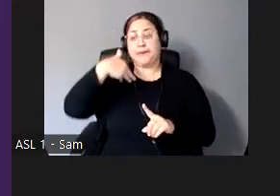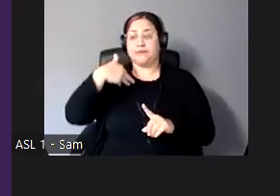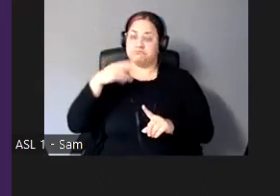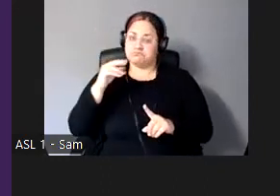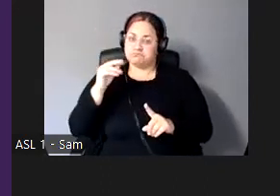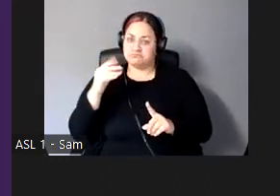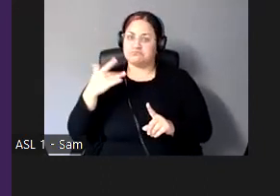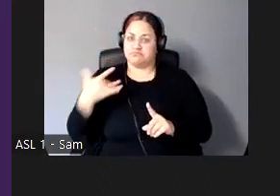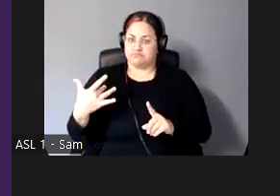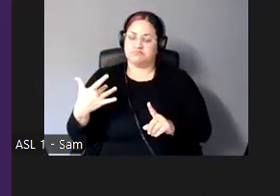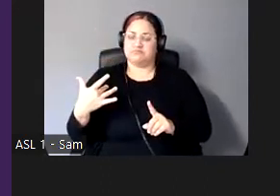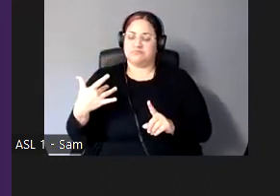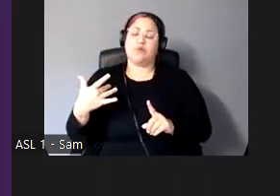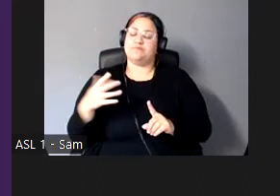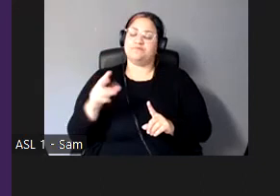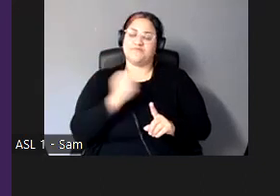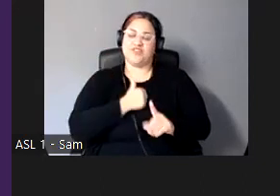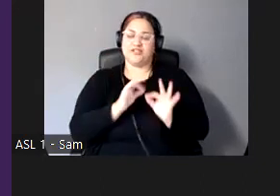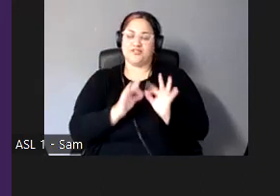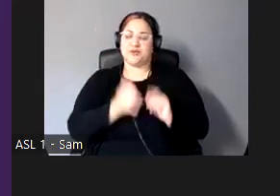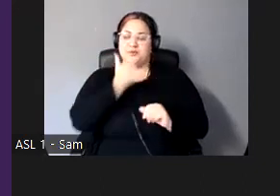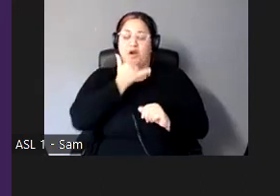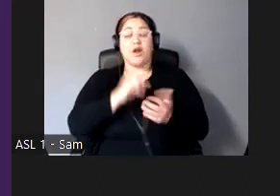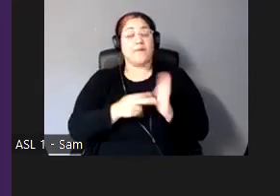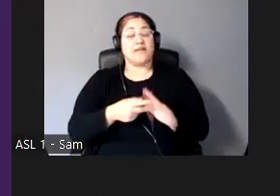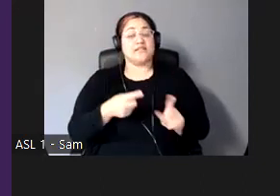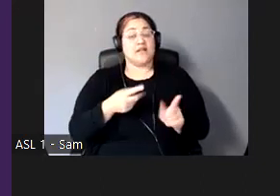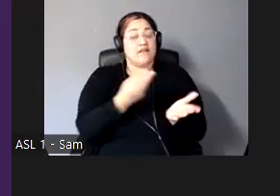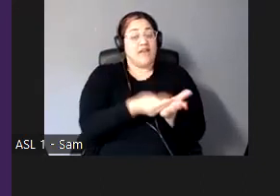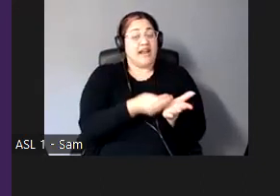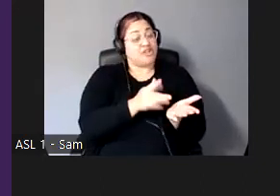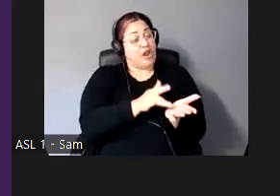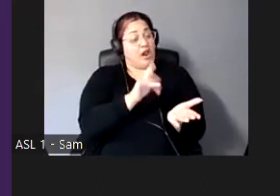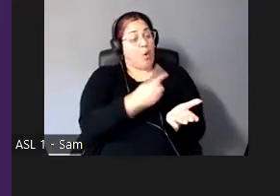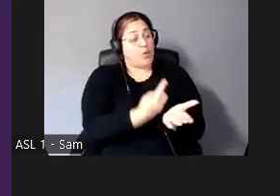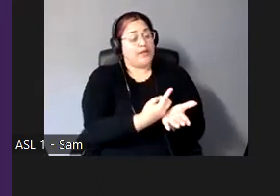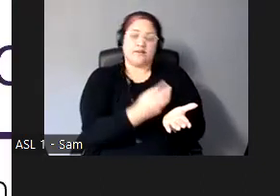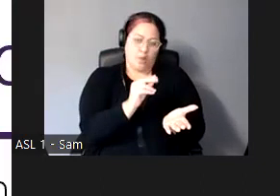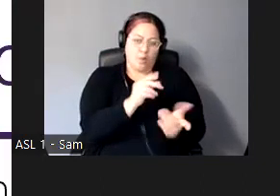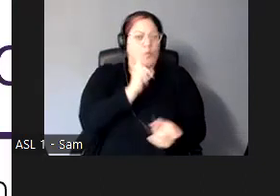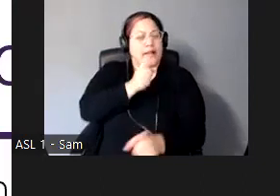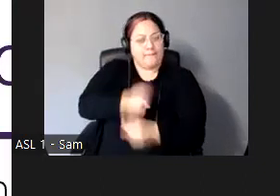experienced like a financial situation, there's probably some emotional impact as a result of that.